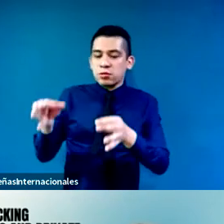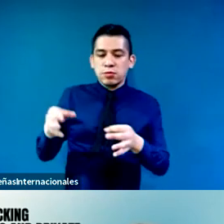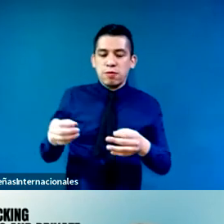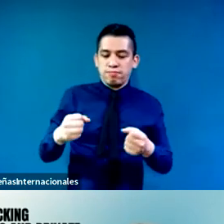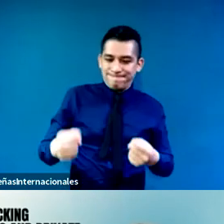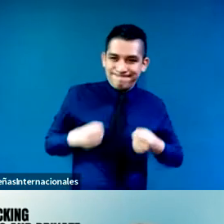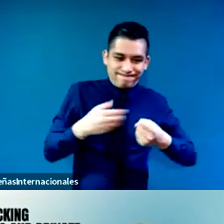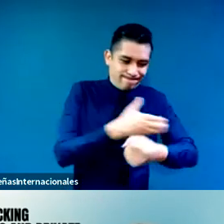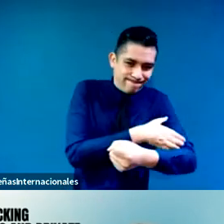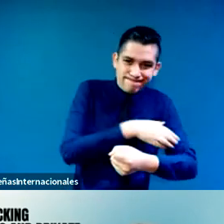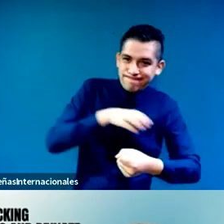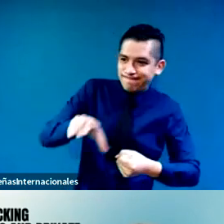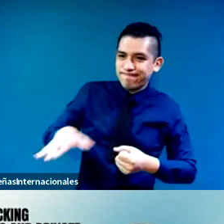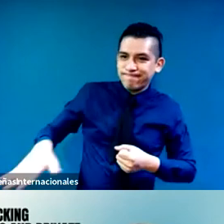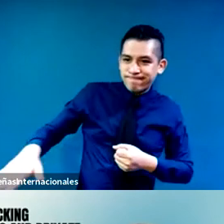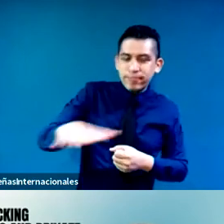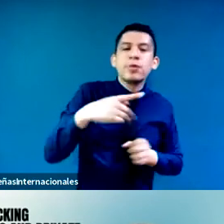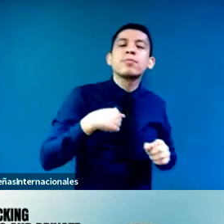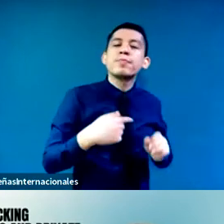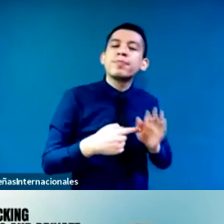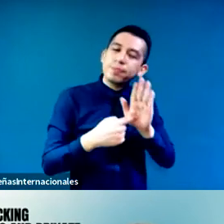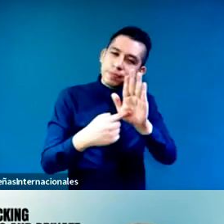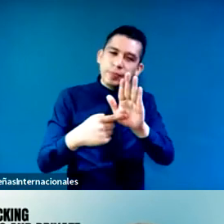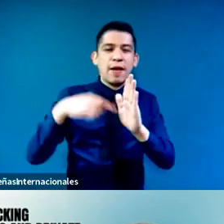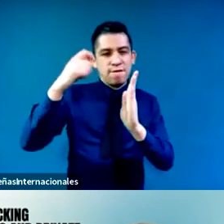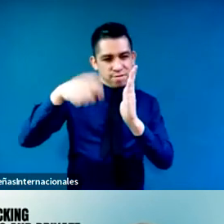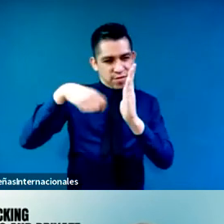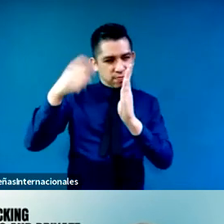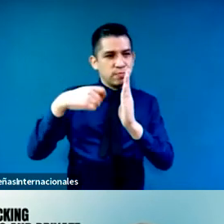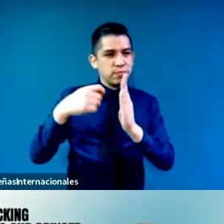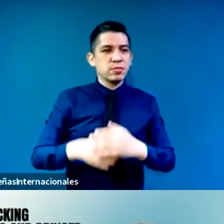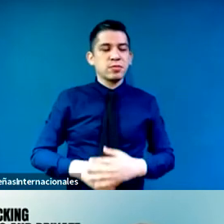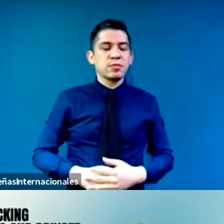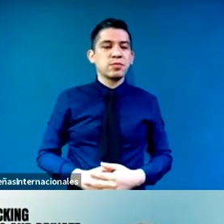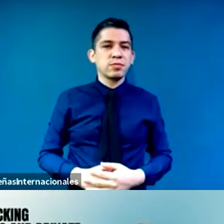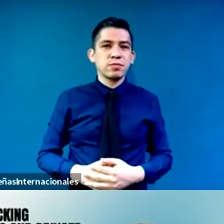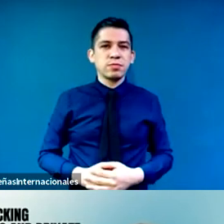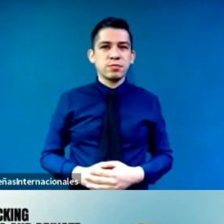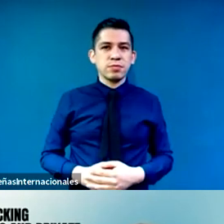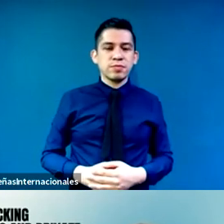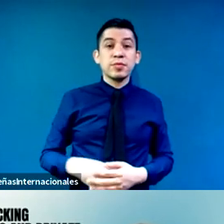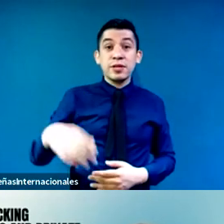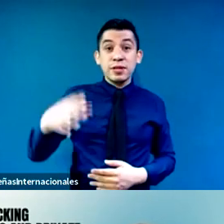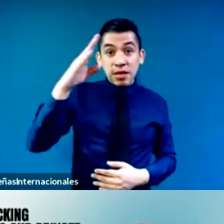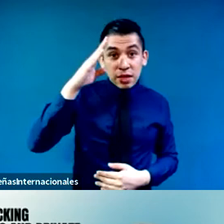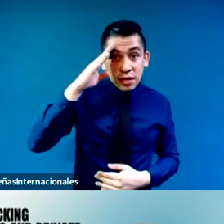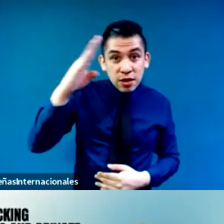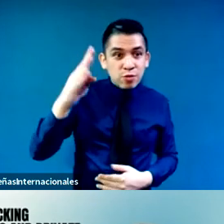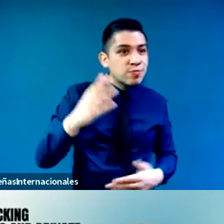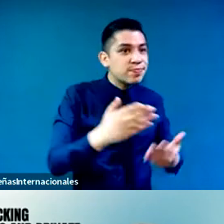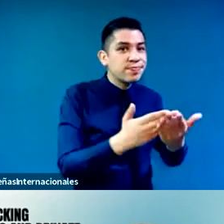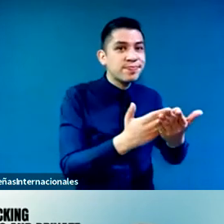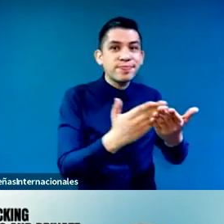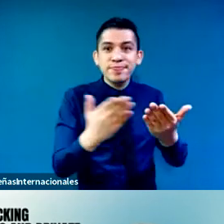Namaste, I'm Bindu Shrestha, Samudayik Mahila Manch ko adhyaksha, Wairo Commission, Asia Regional Committee ko adhyaksha tatha Governing Council ko